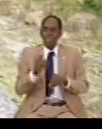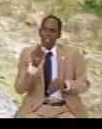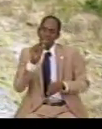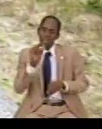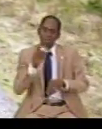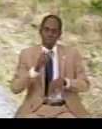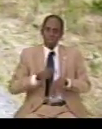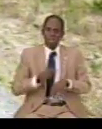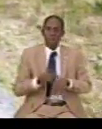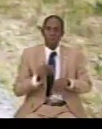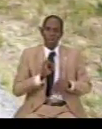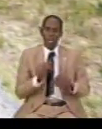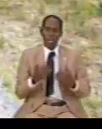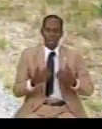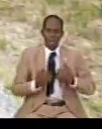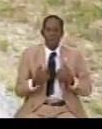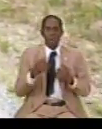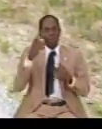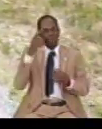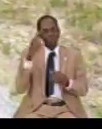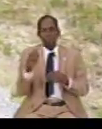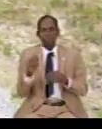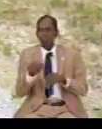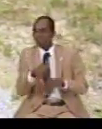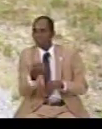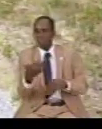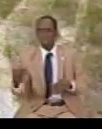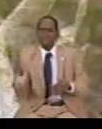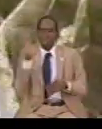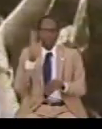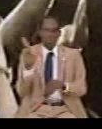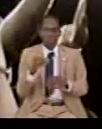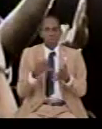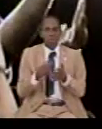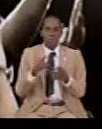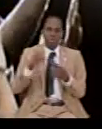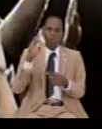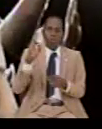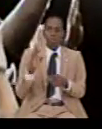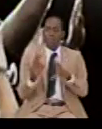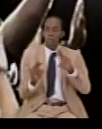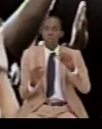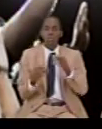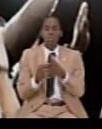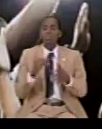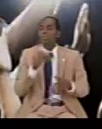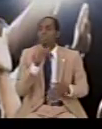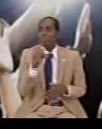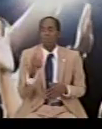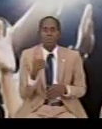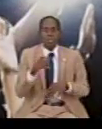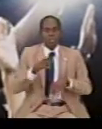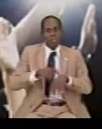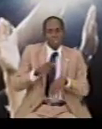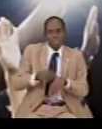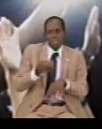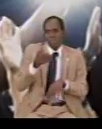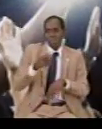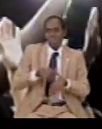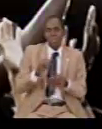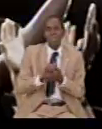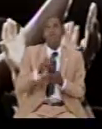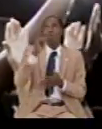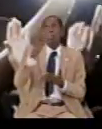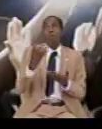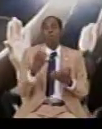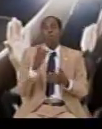to surrender, I'm going to feed the lambs. No, not at all. It's not looking for fragment. It's looking for your whole heart and your whole mind.